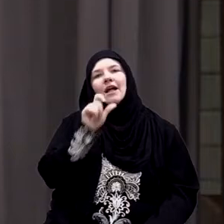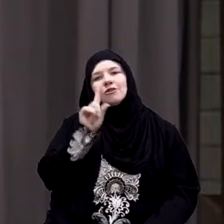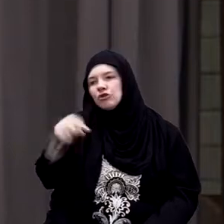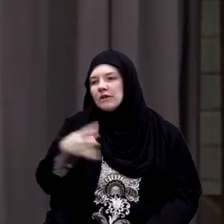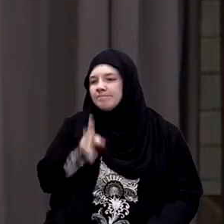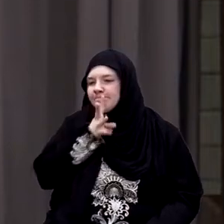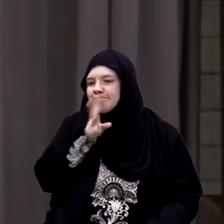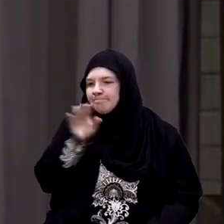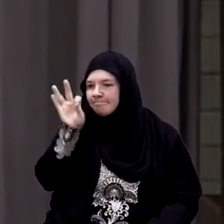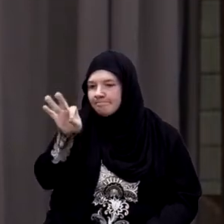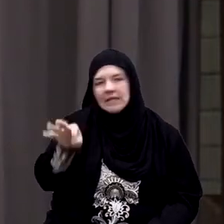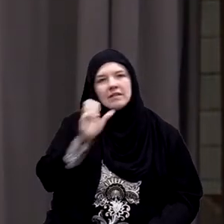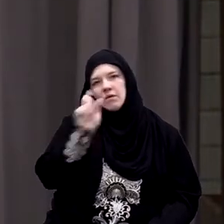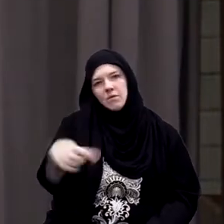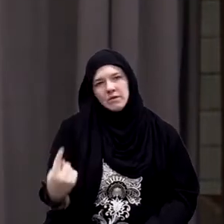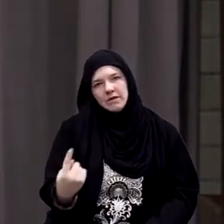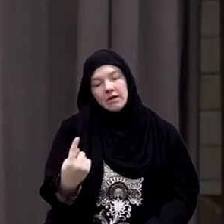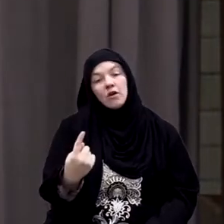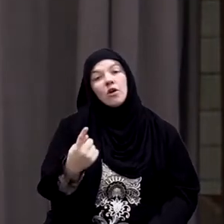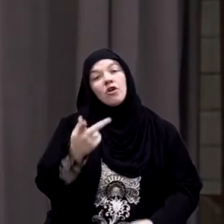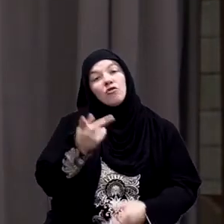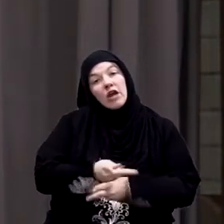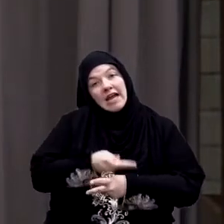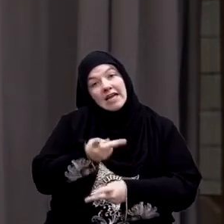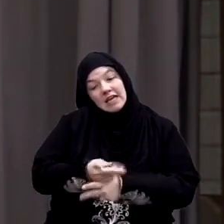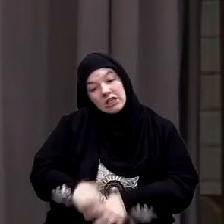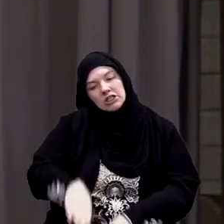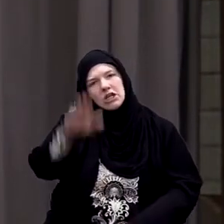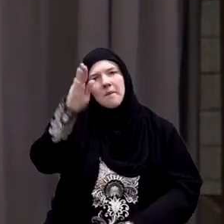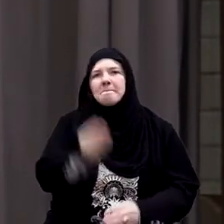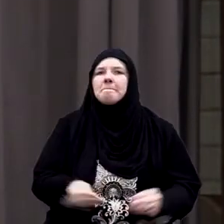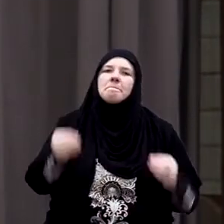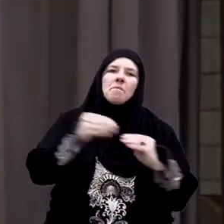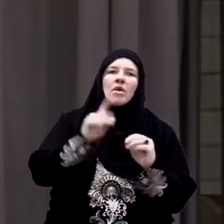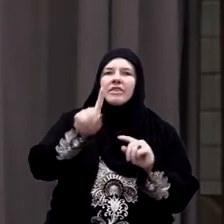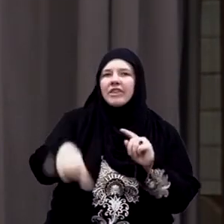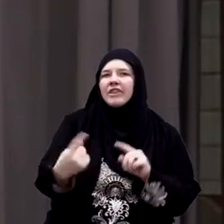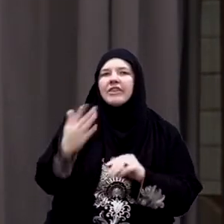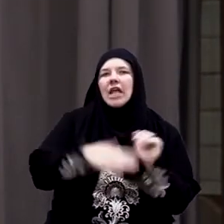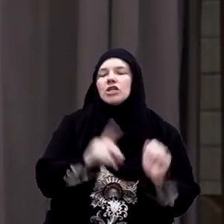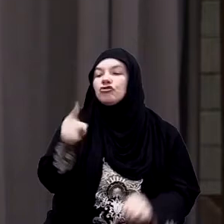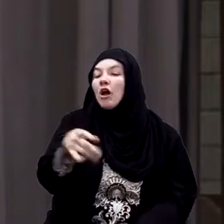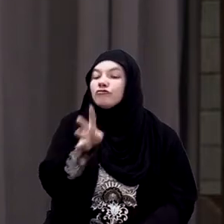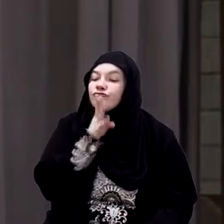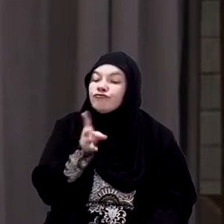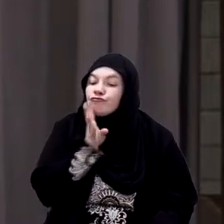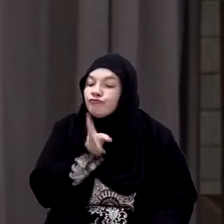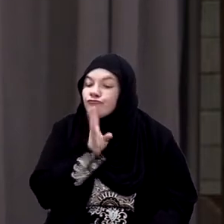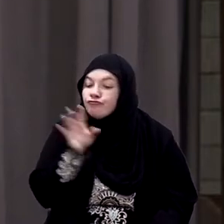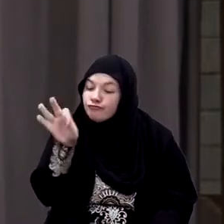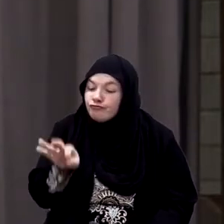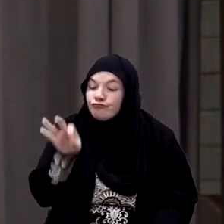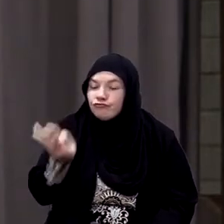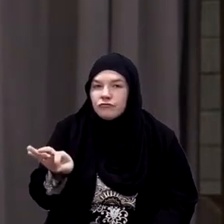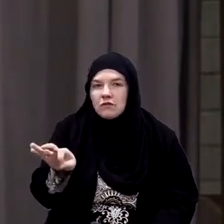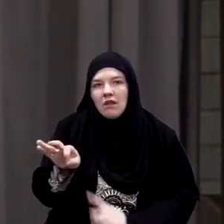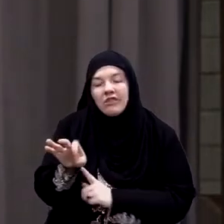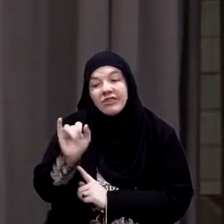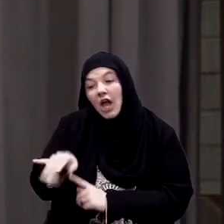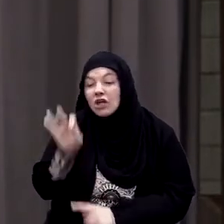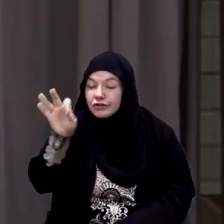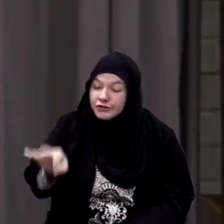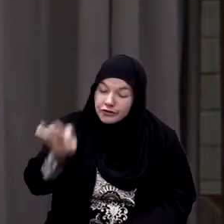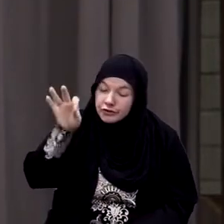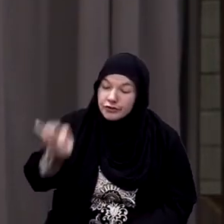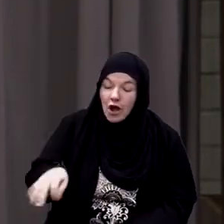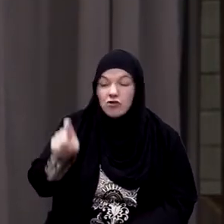about. Raising a child is much more than preaching to a child. Even that preaching that